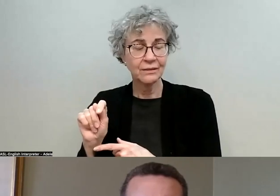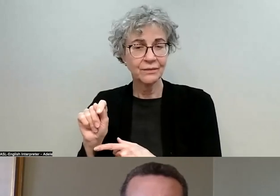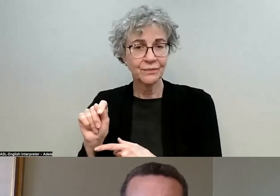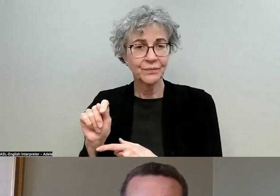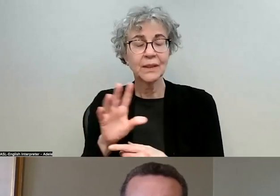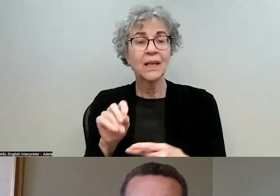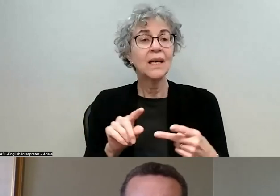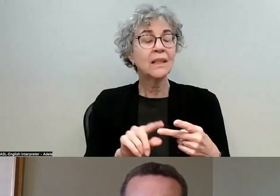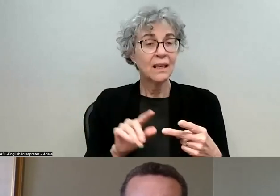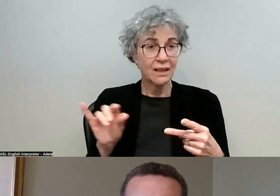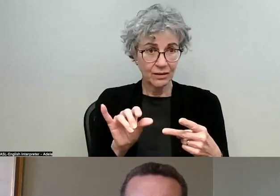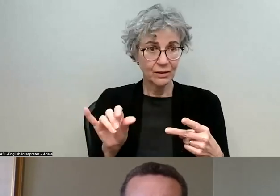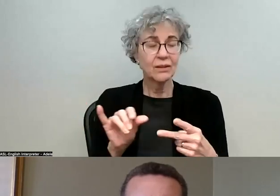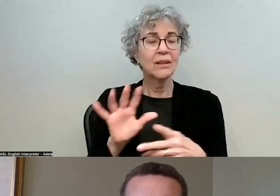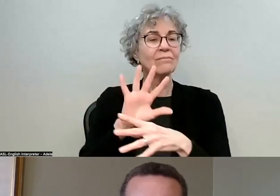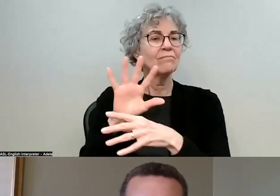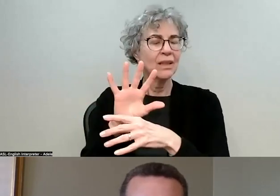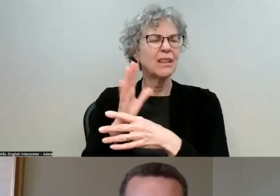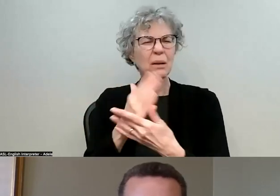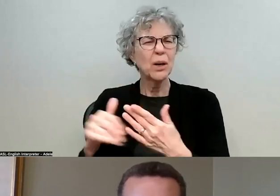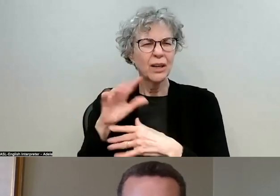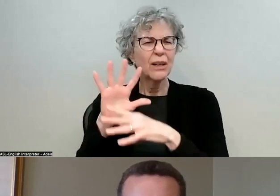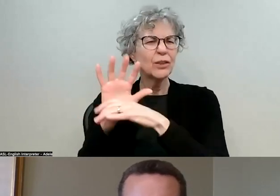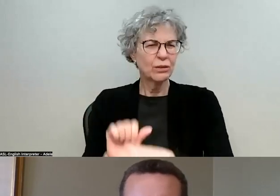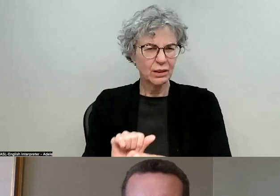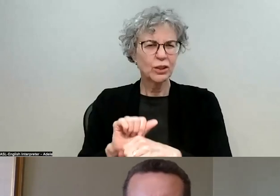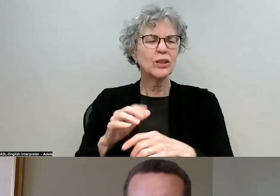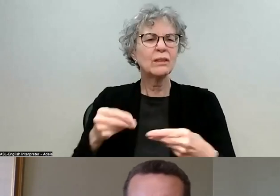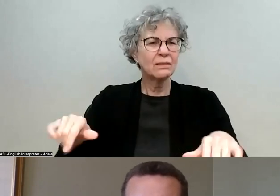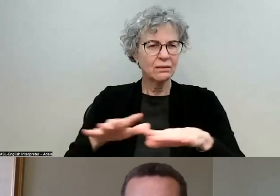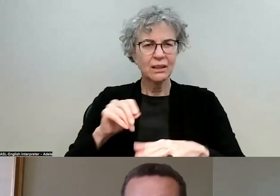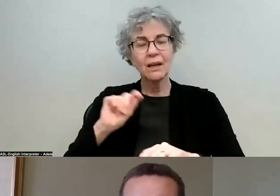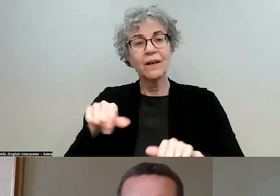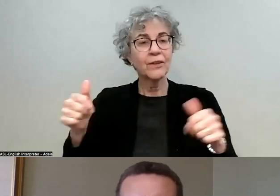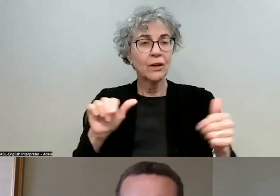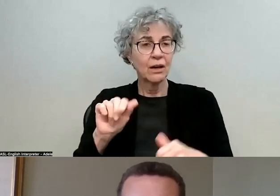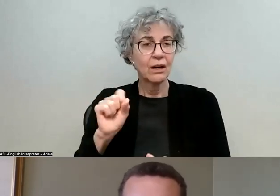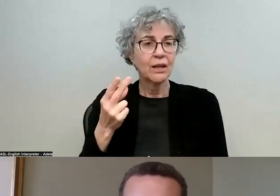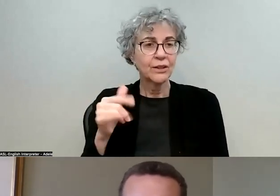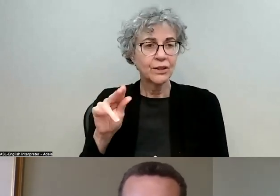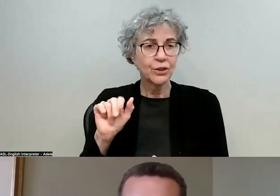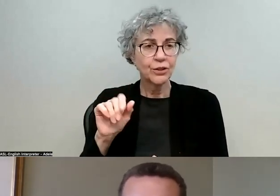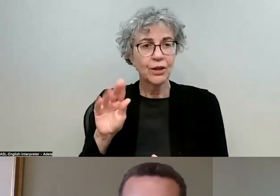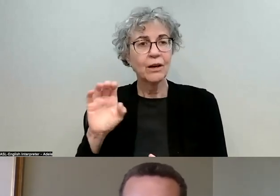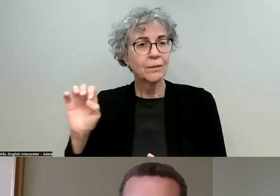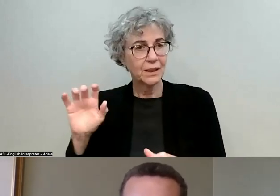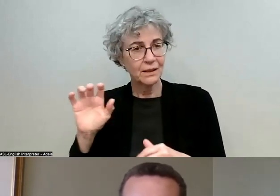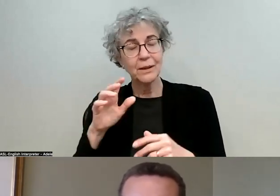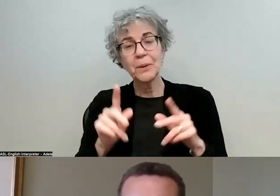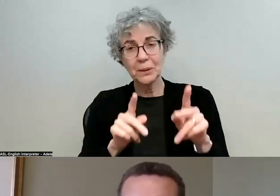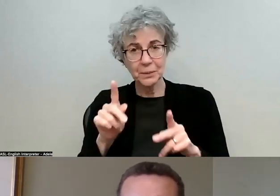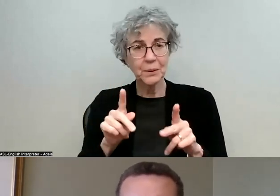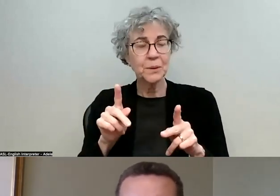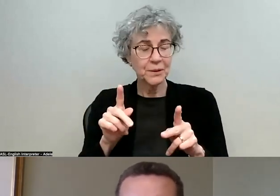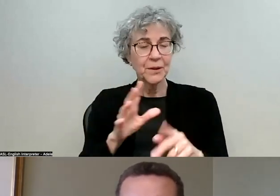and is also part of the traditional territories of other Anishinaabe peoples, as